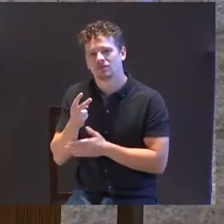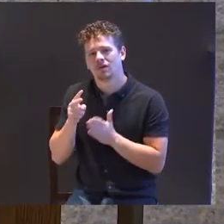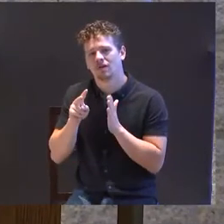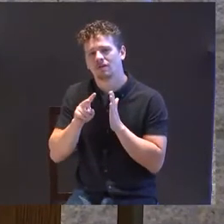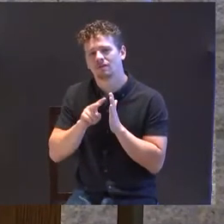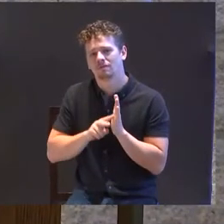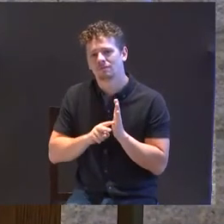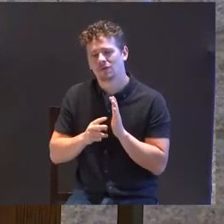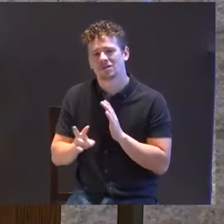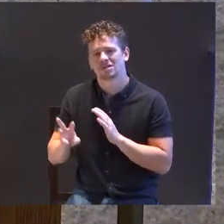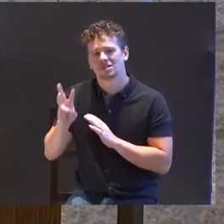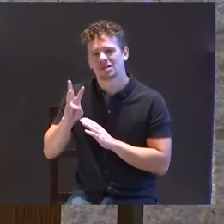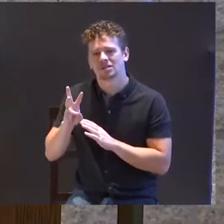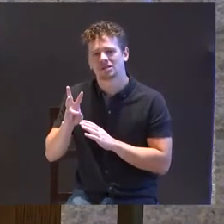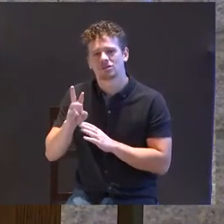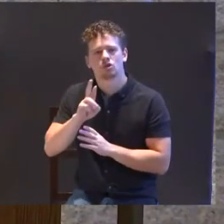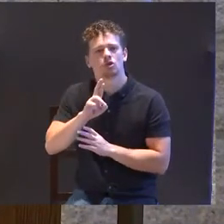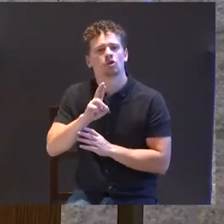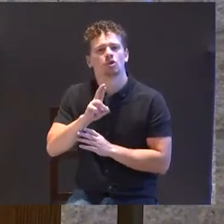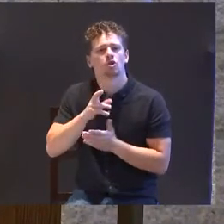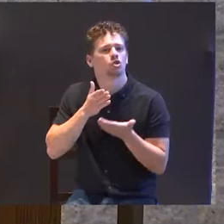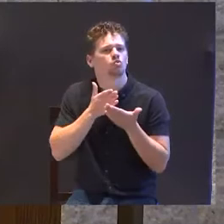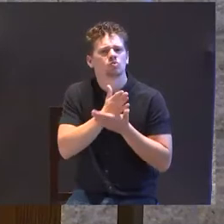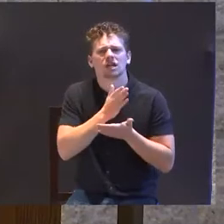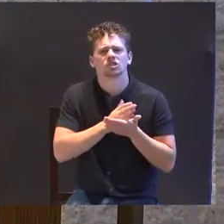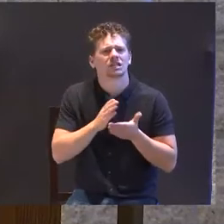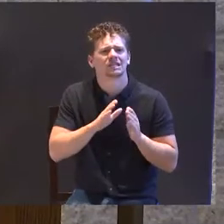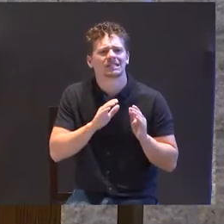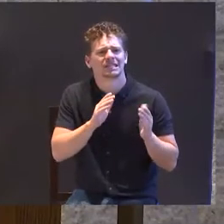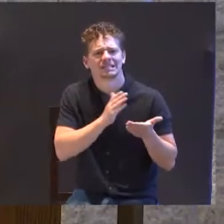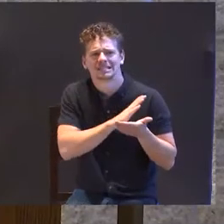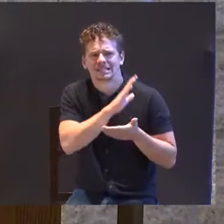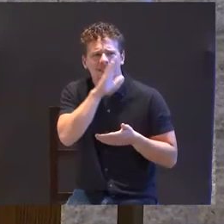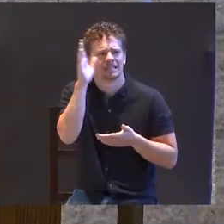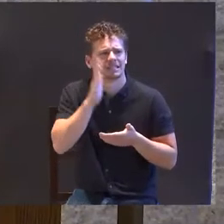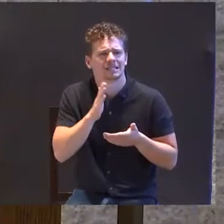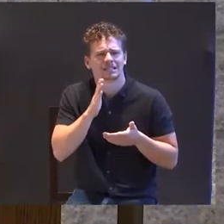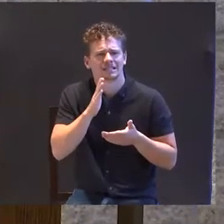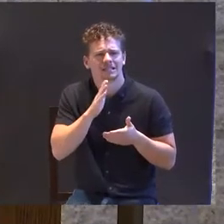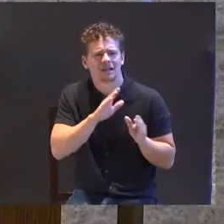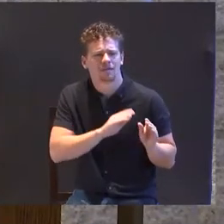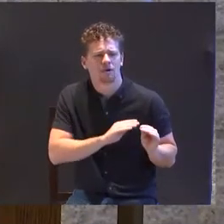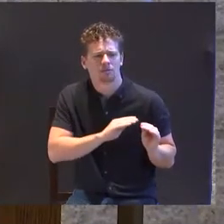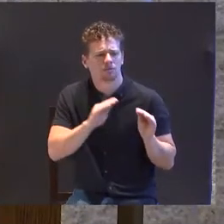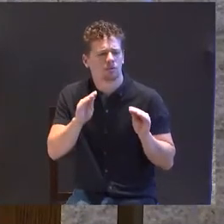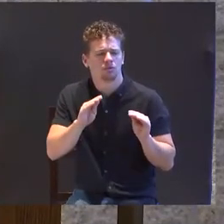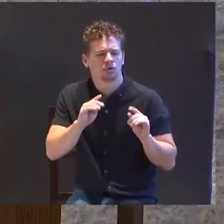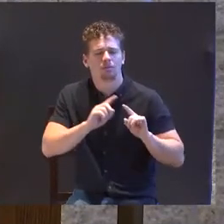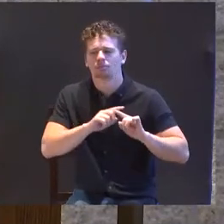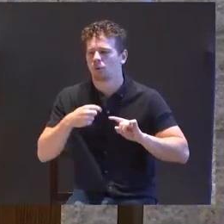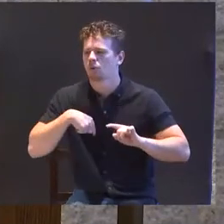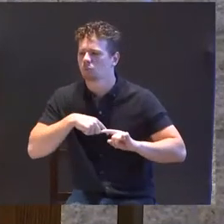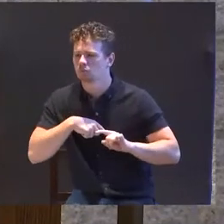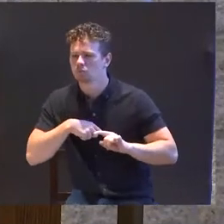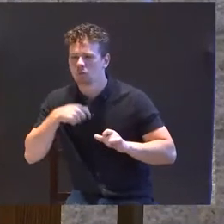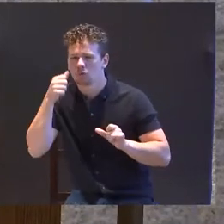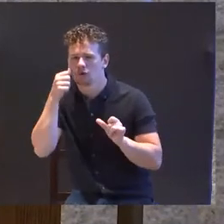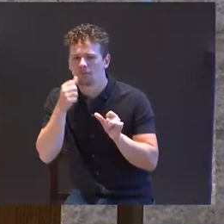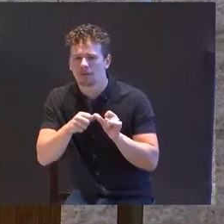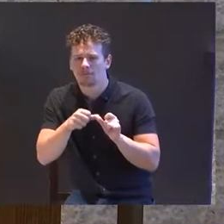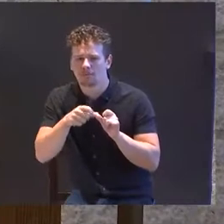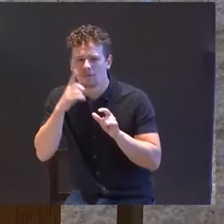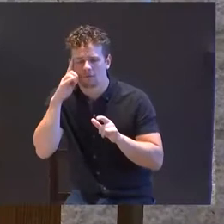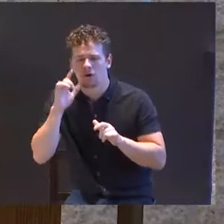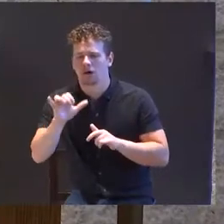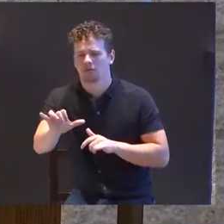never be moved. They will be remembered forever. The word for today is